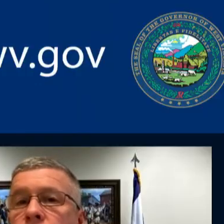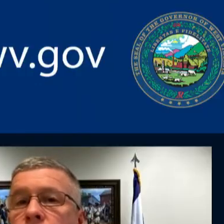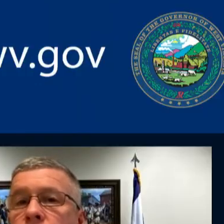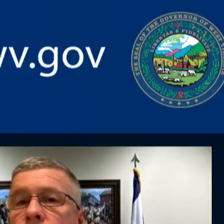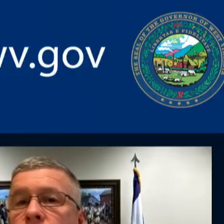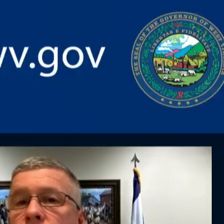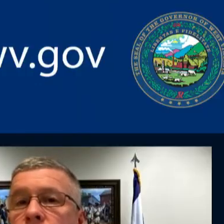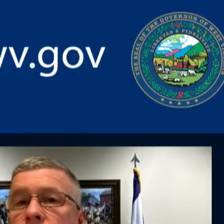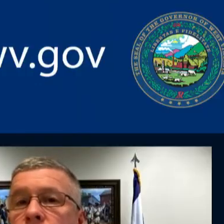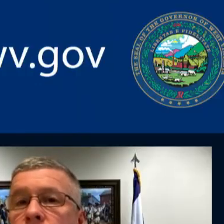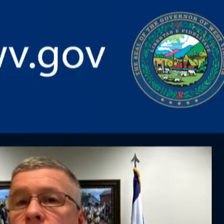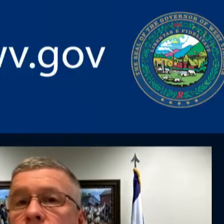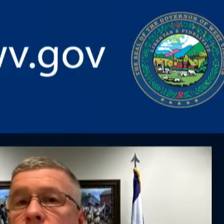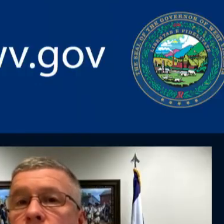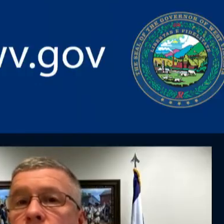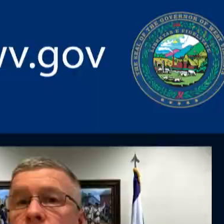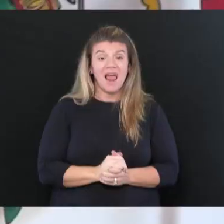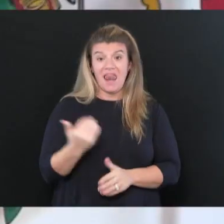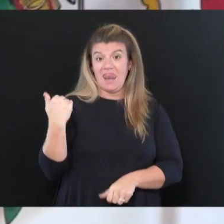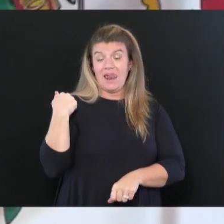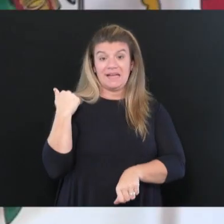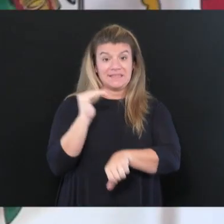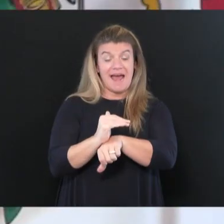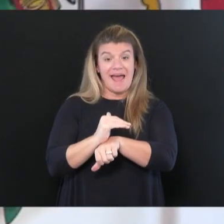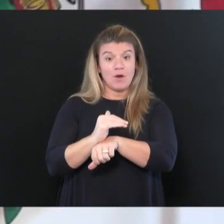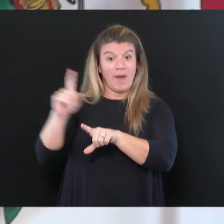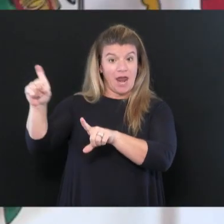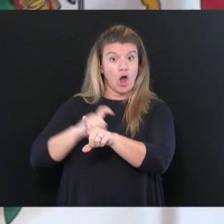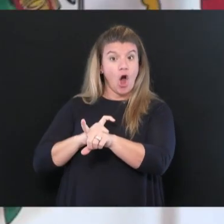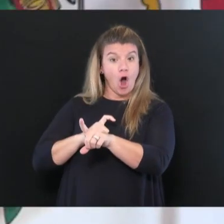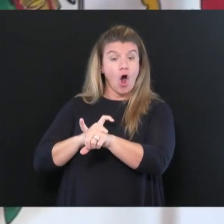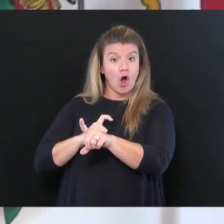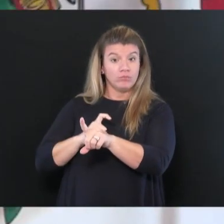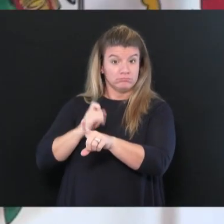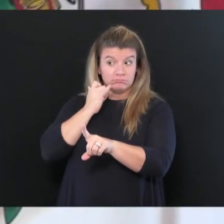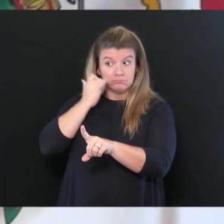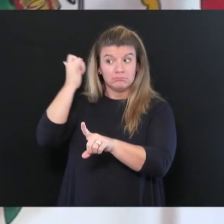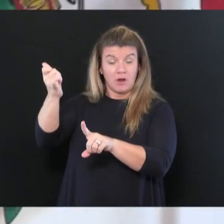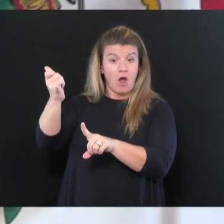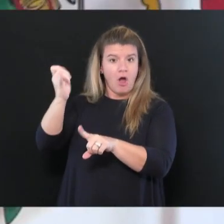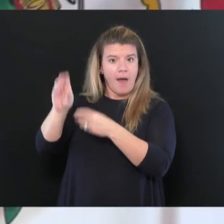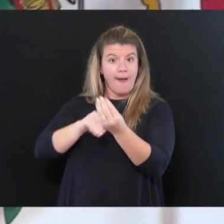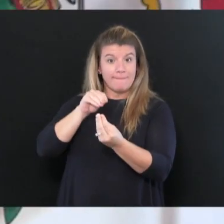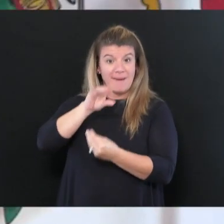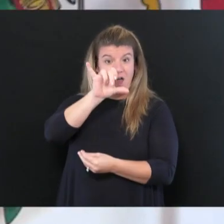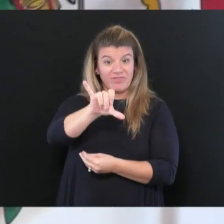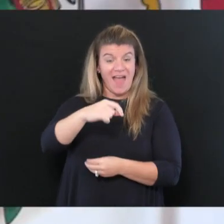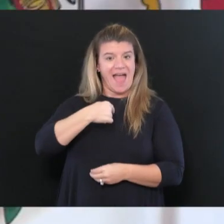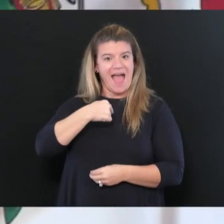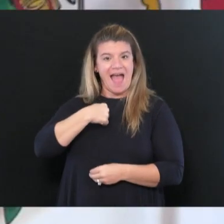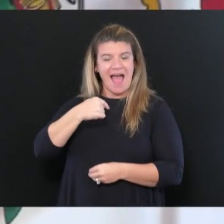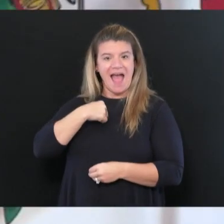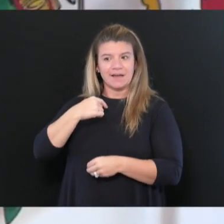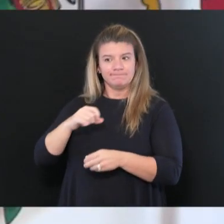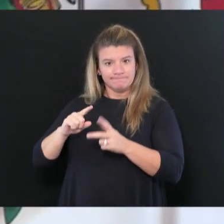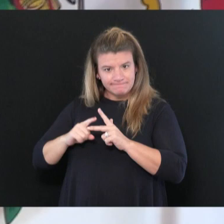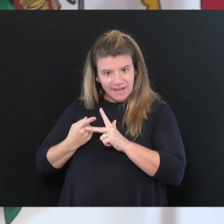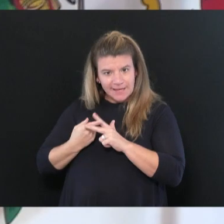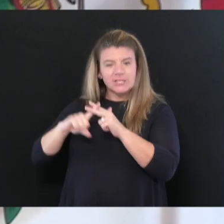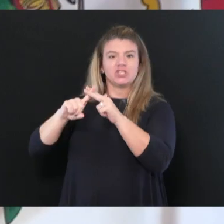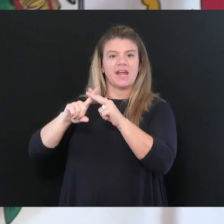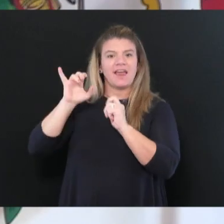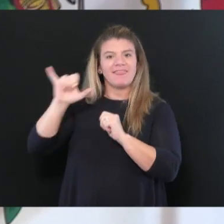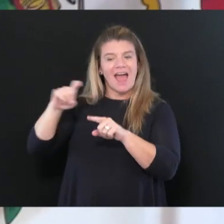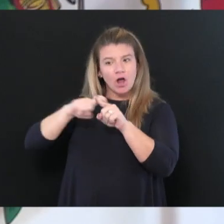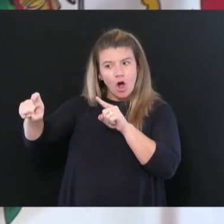Mark, we had a call last night. I prompted the call to